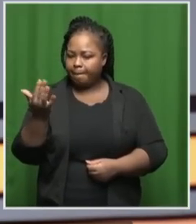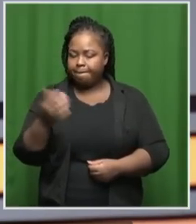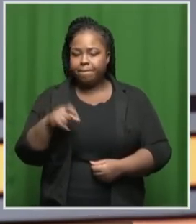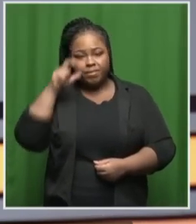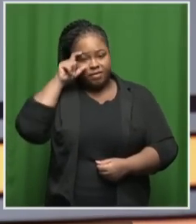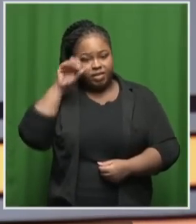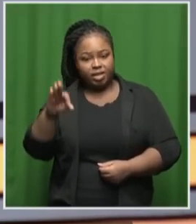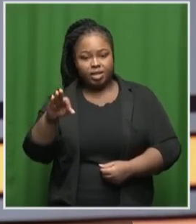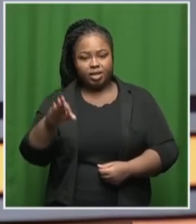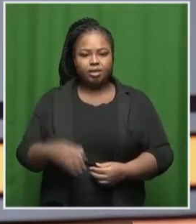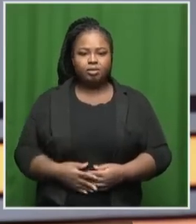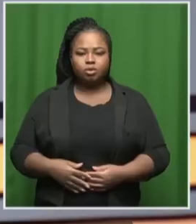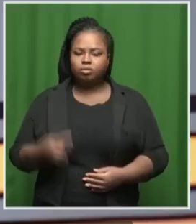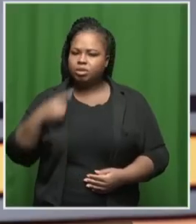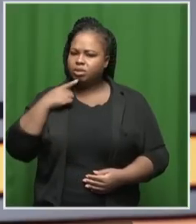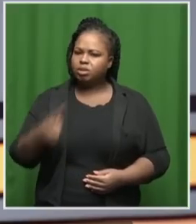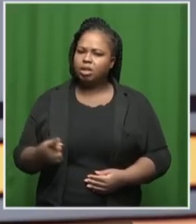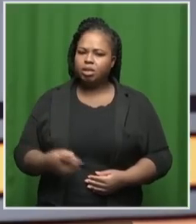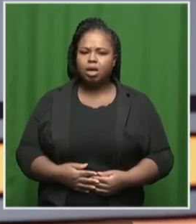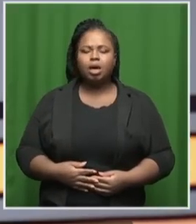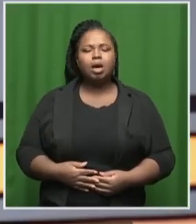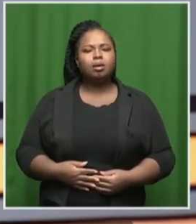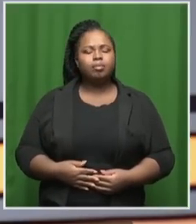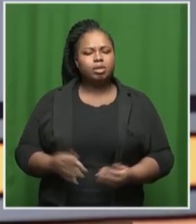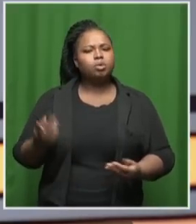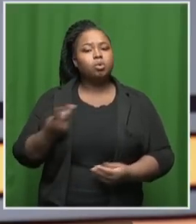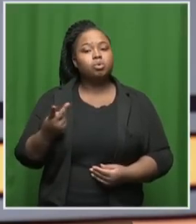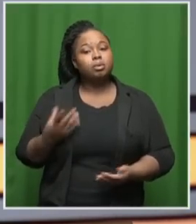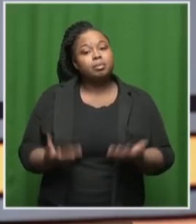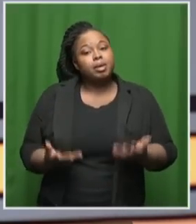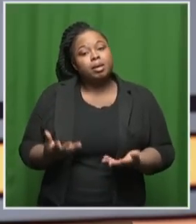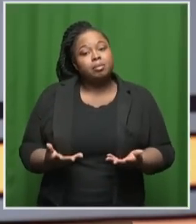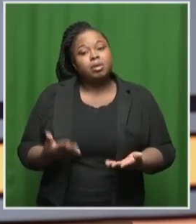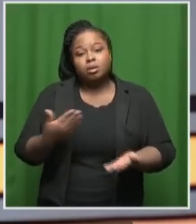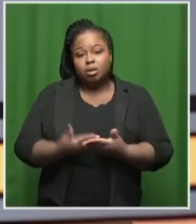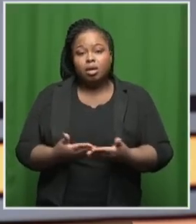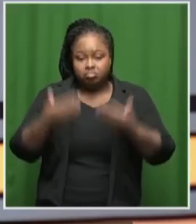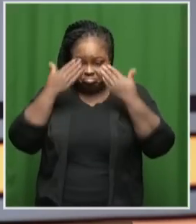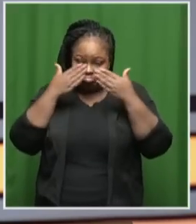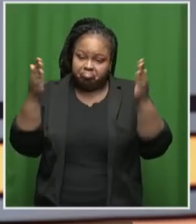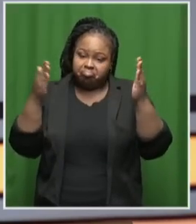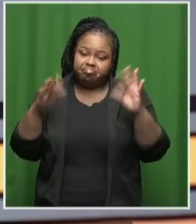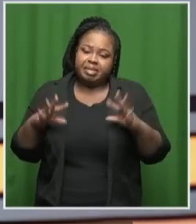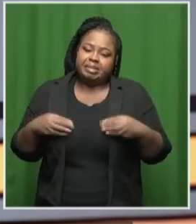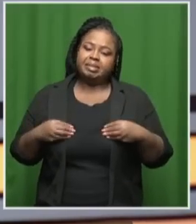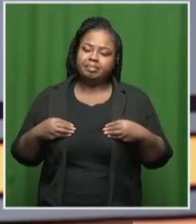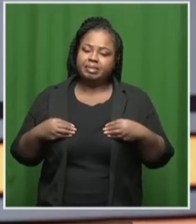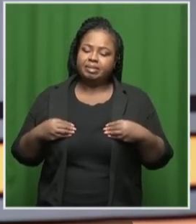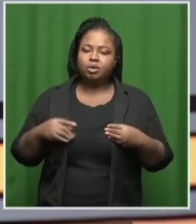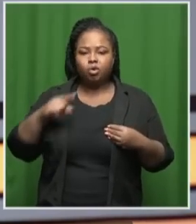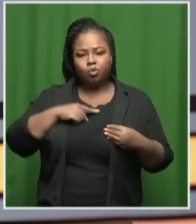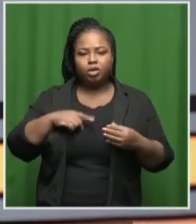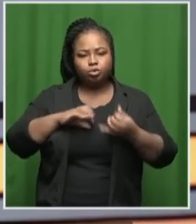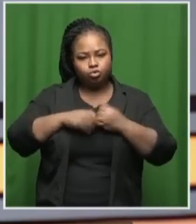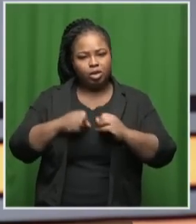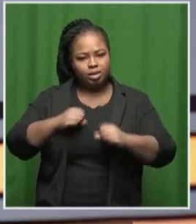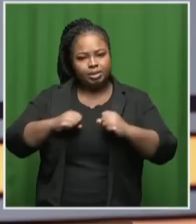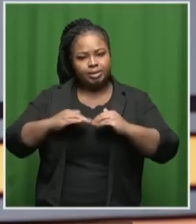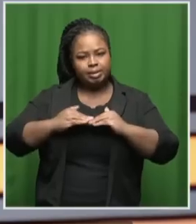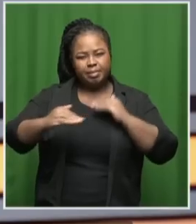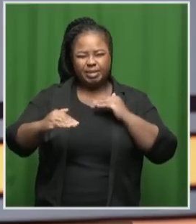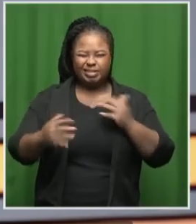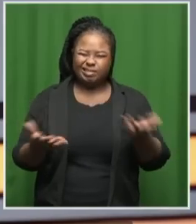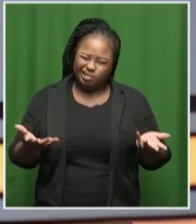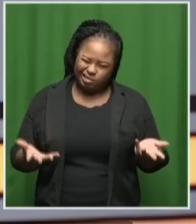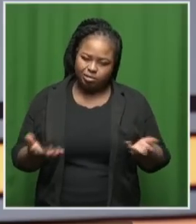Fikile Mbalula said that at some point there probably will have to be open to grand coalitions in the interest of stability. So again, a